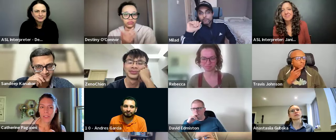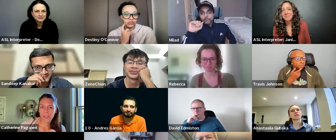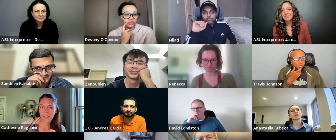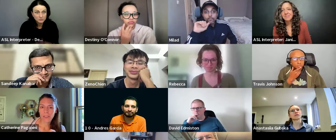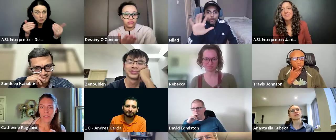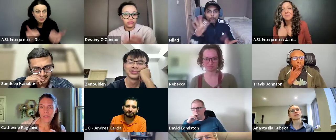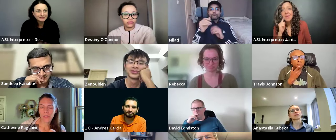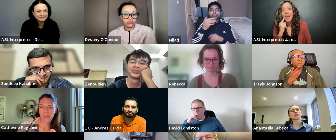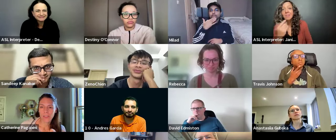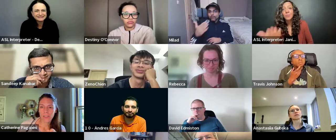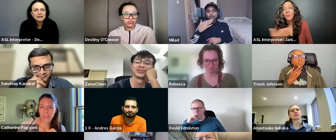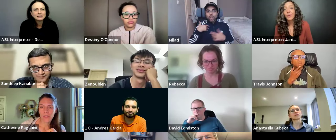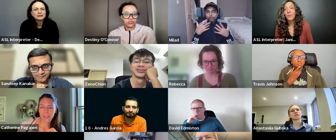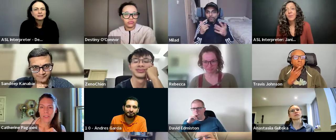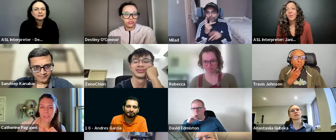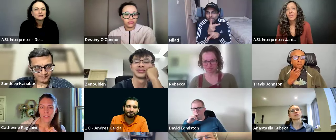Go ahead, Milad.